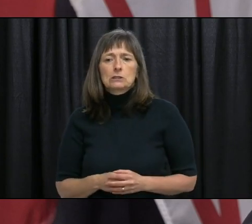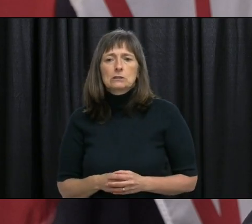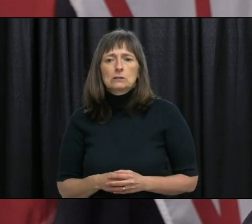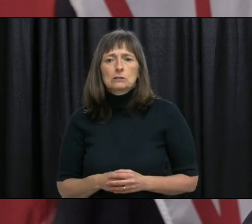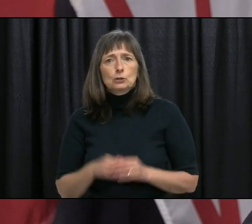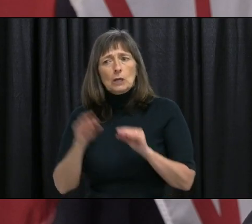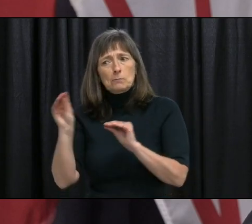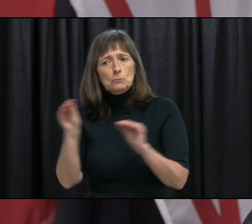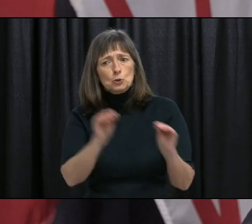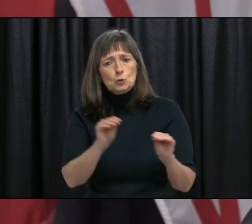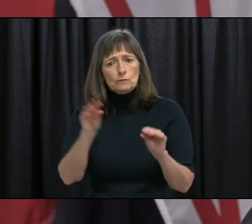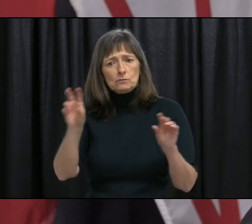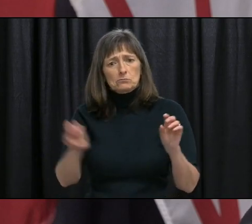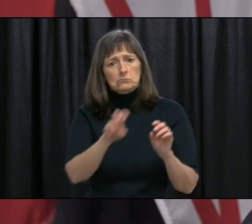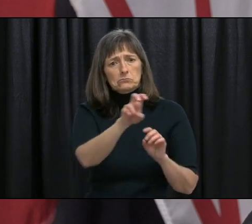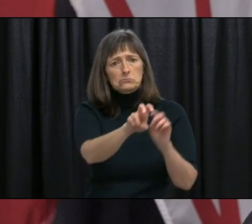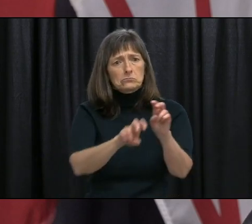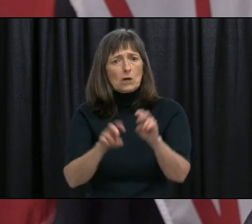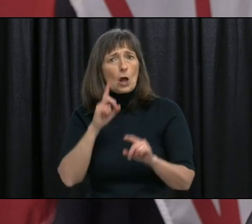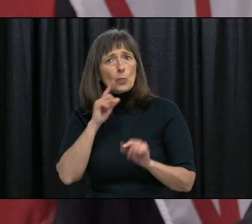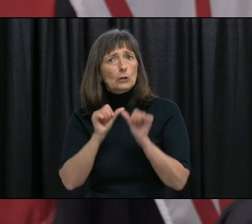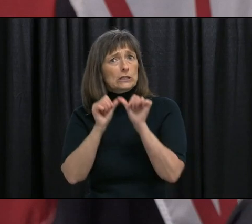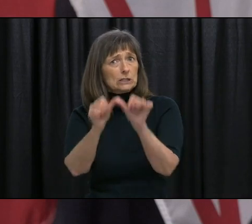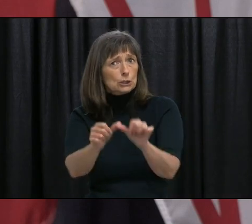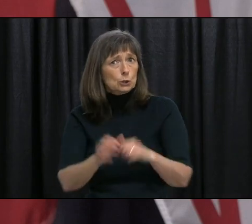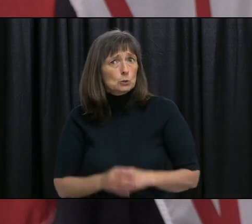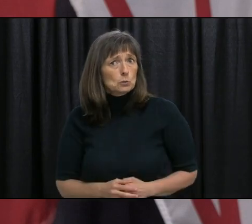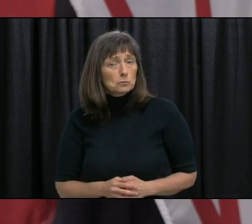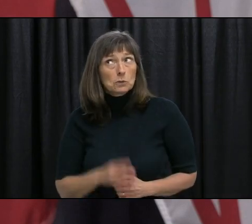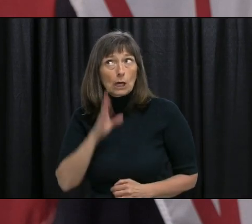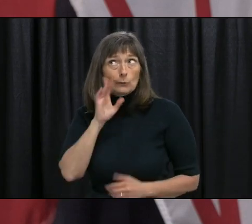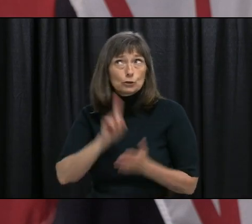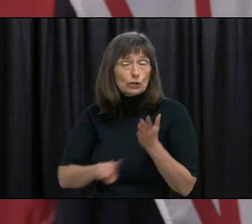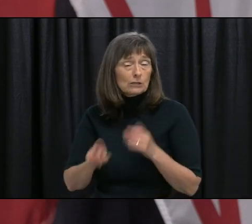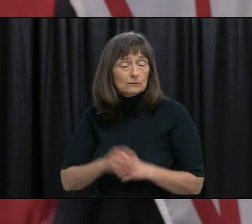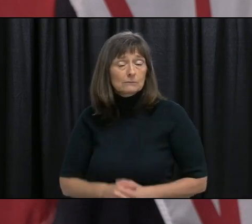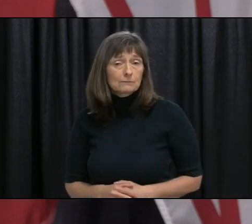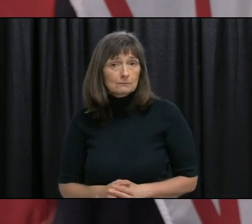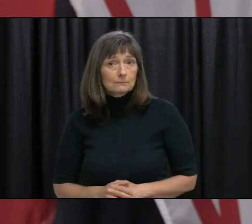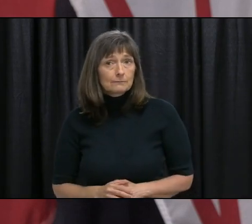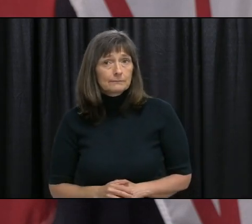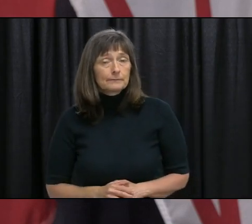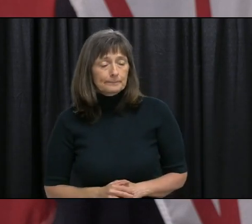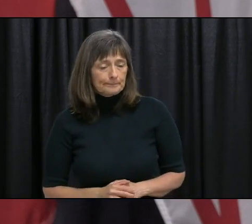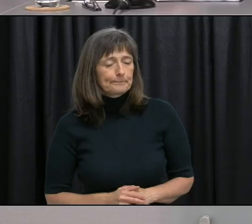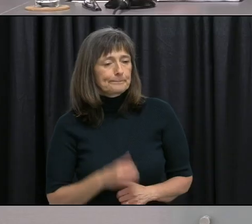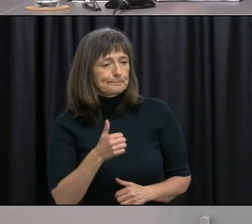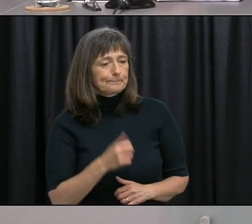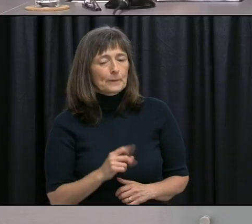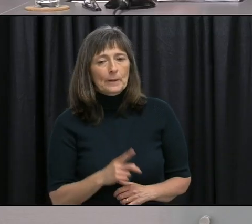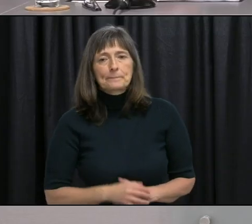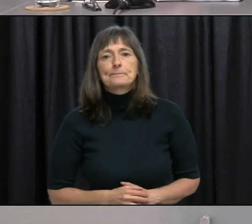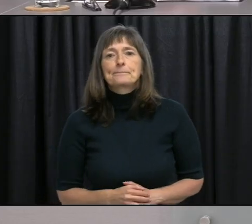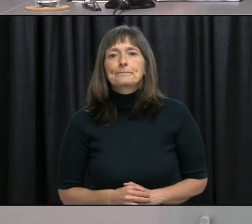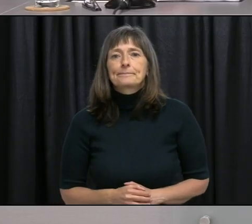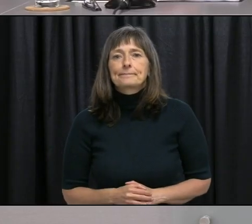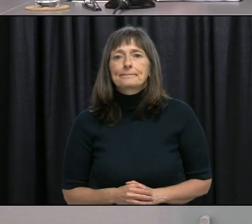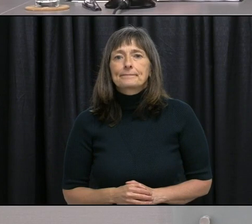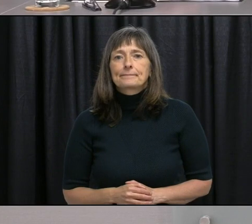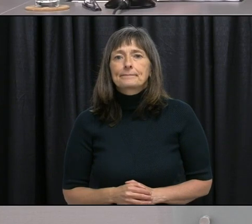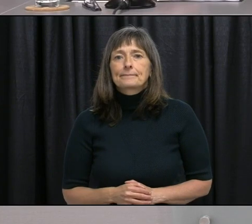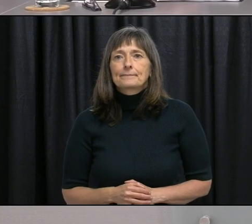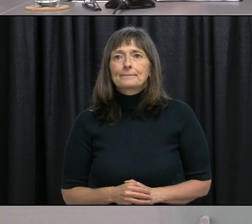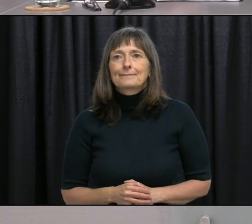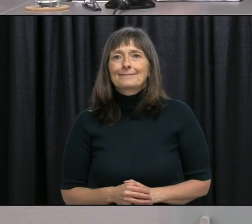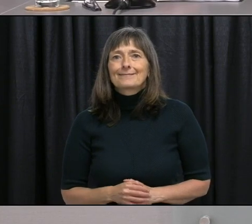into personal care homes. I thought that practice was available. We can check on that for you, Peter. Sounds good. Or I'll ask it again on a day